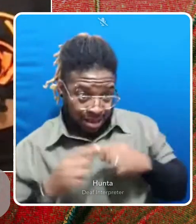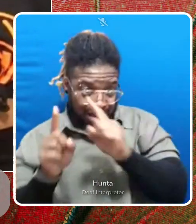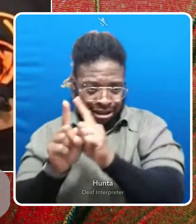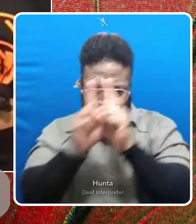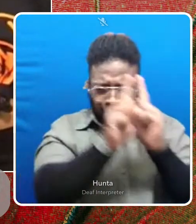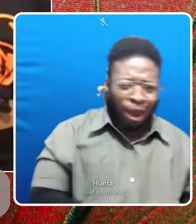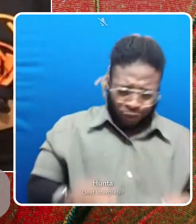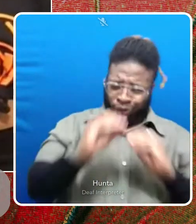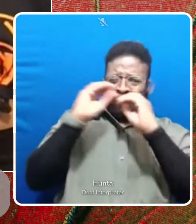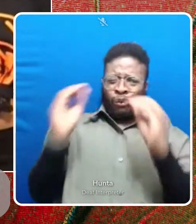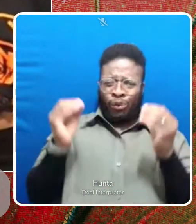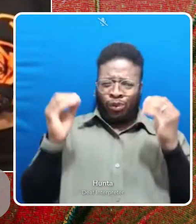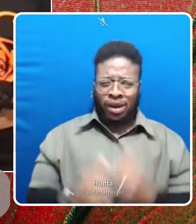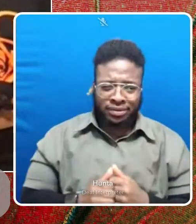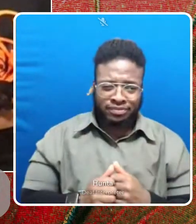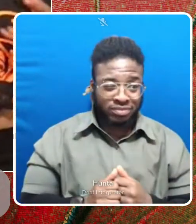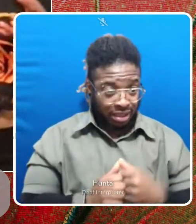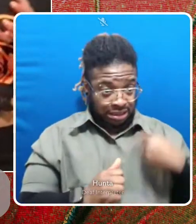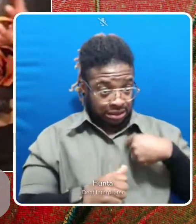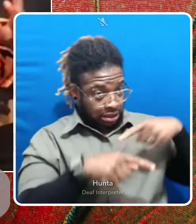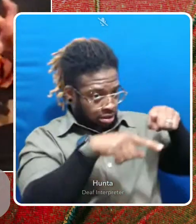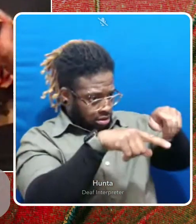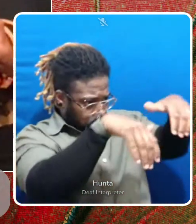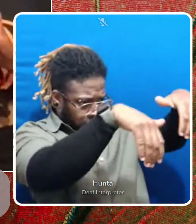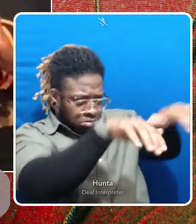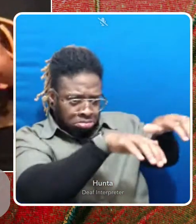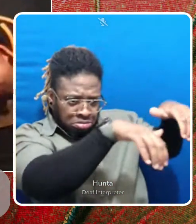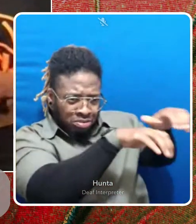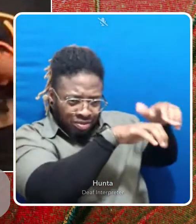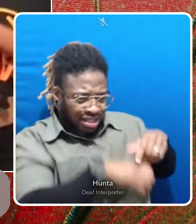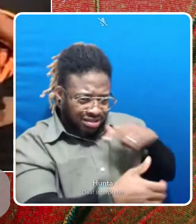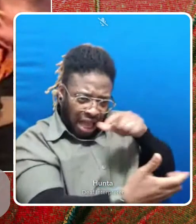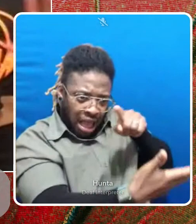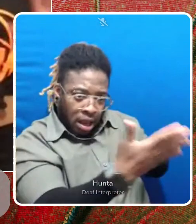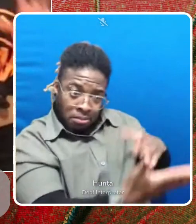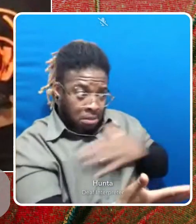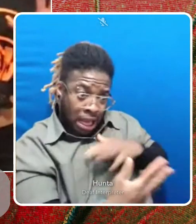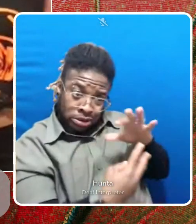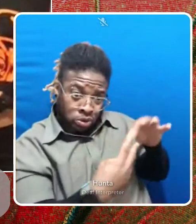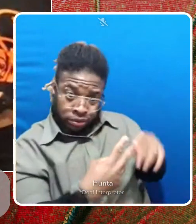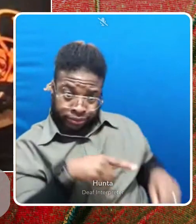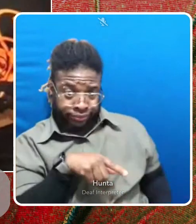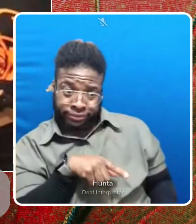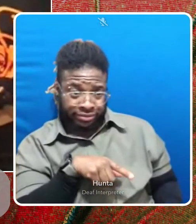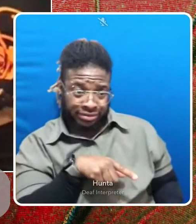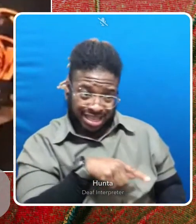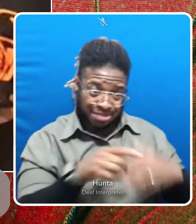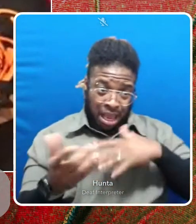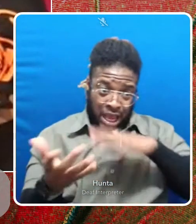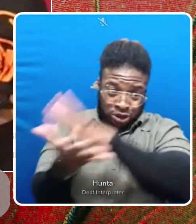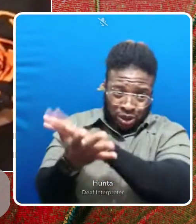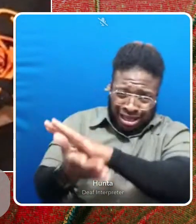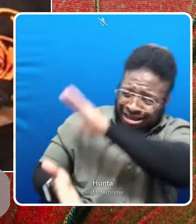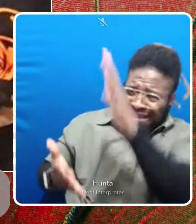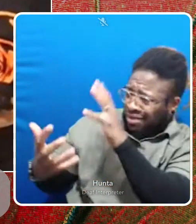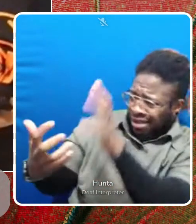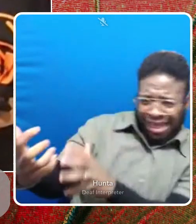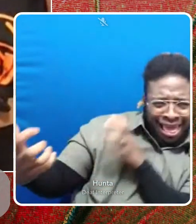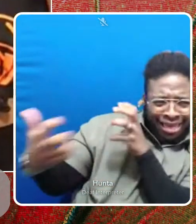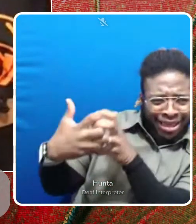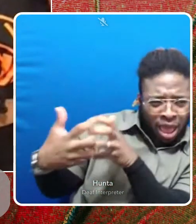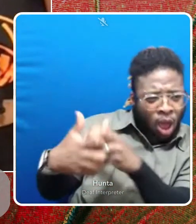I don't believe in fairy tales. Never fit in with the girls at school who were all belles of the ball. I was trapped in